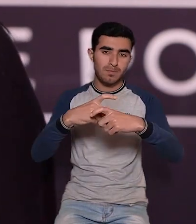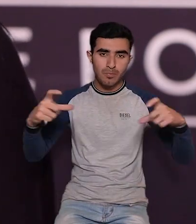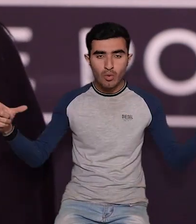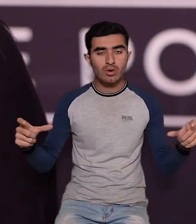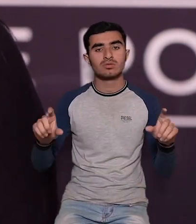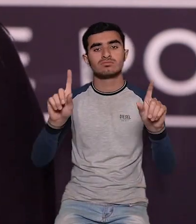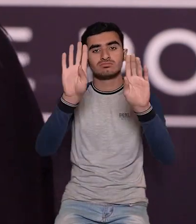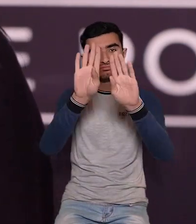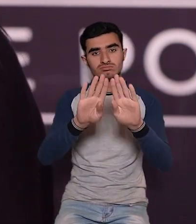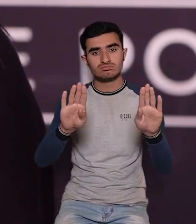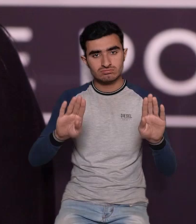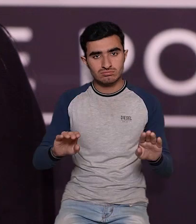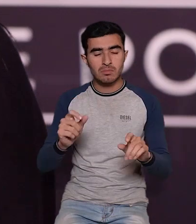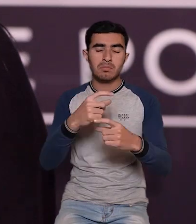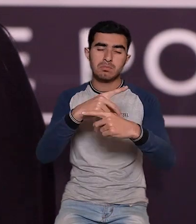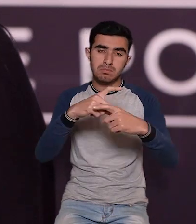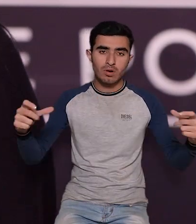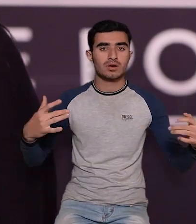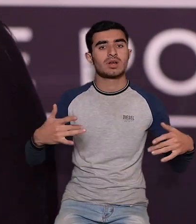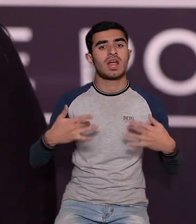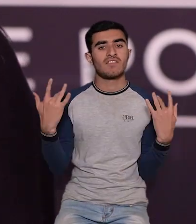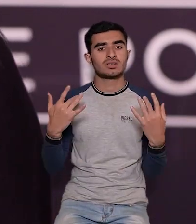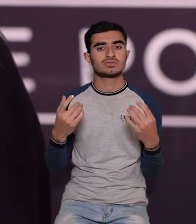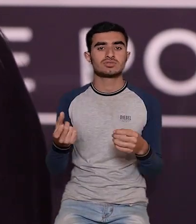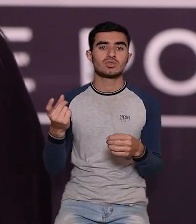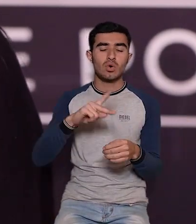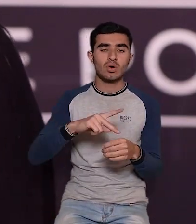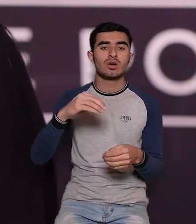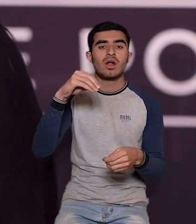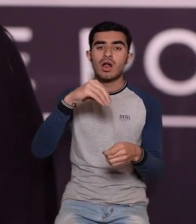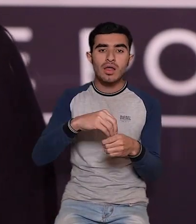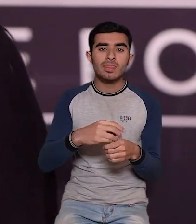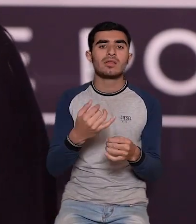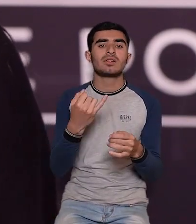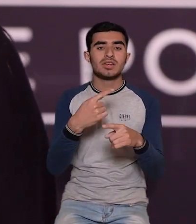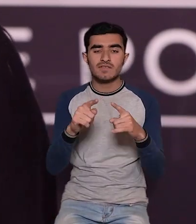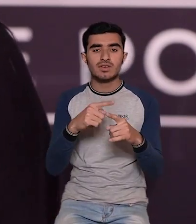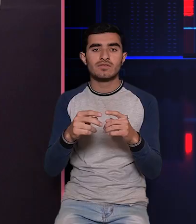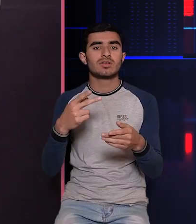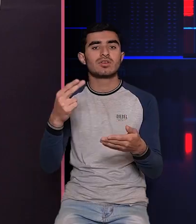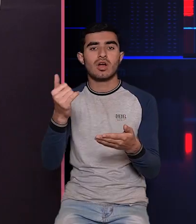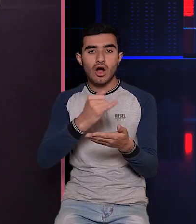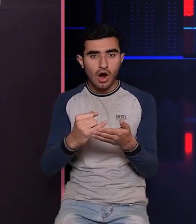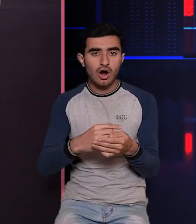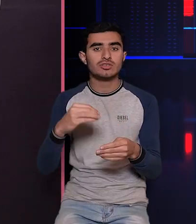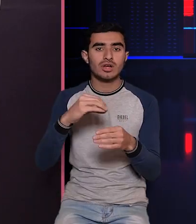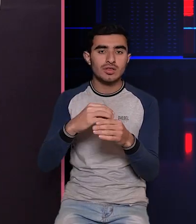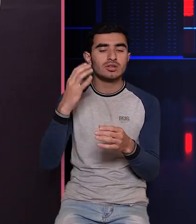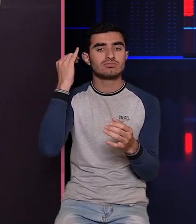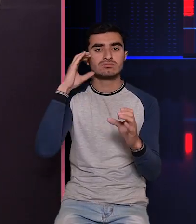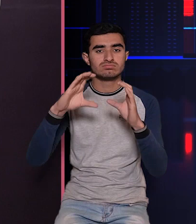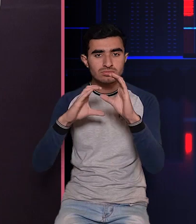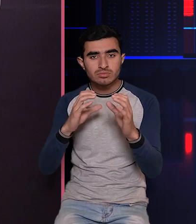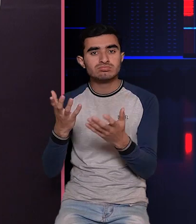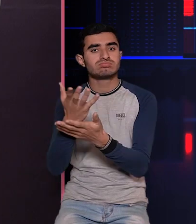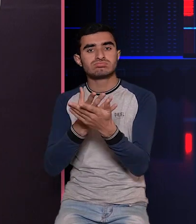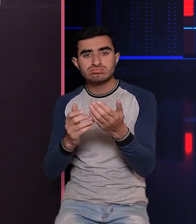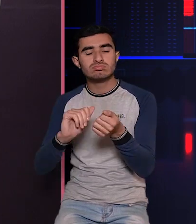about various contemporary issues. Contemporary conversations were being taken place. I